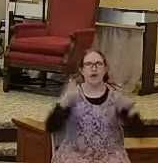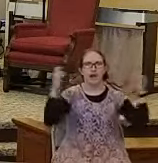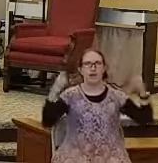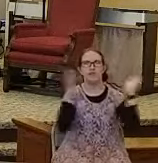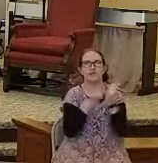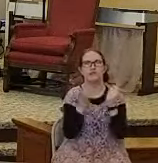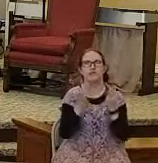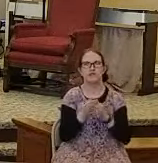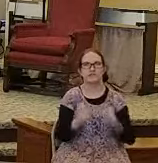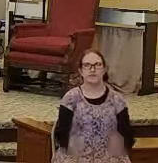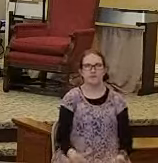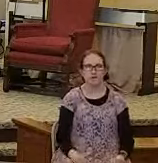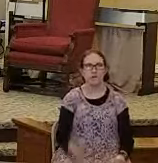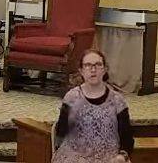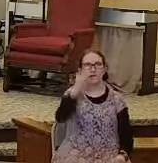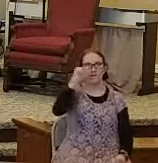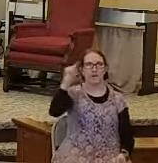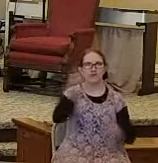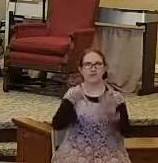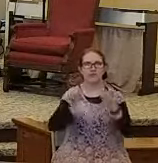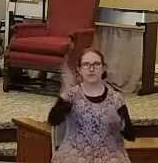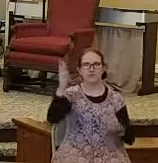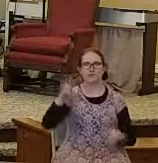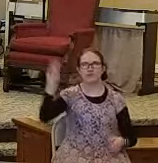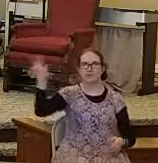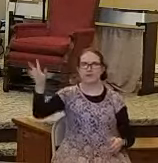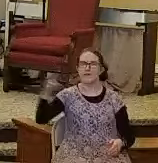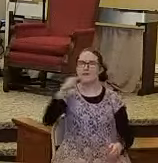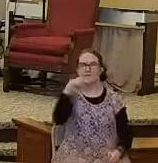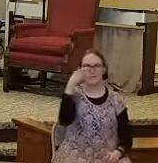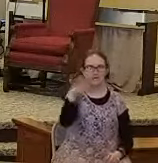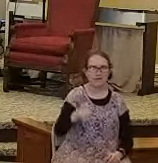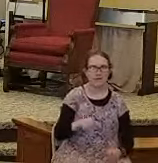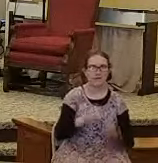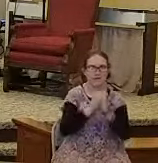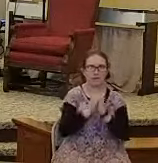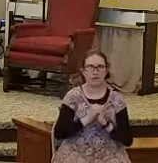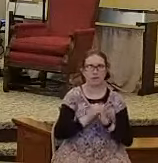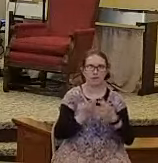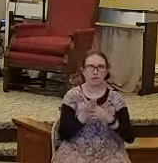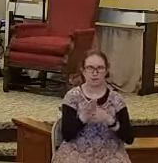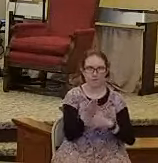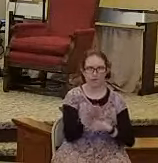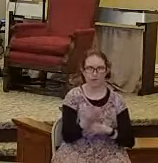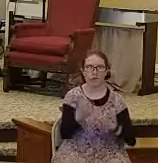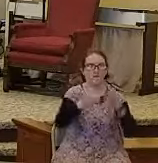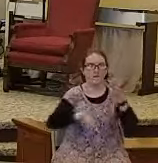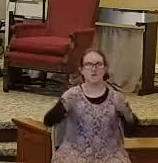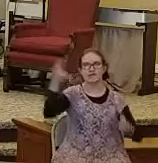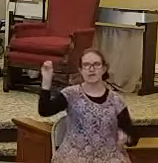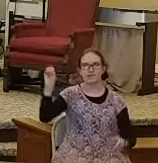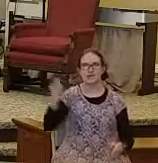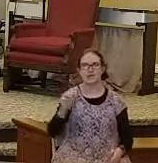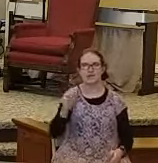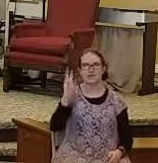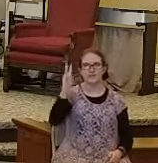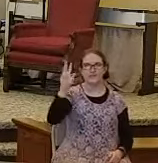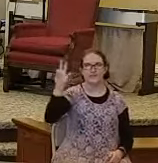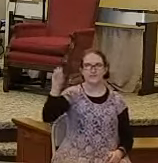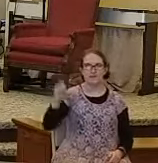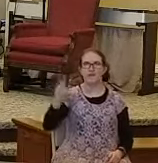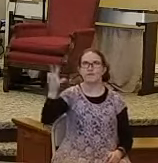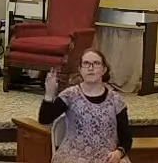Hallelujah, Jesus. Matthew 6 and 25 says, amen, I'm going to go through to verse 30. 6:25